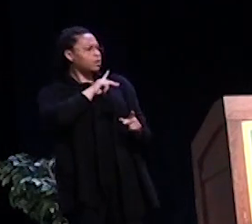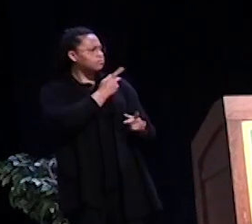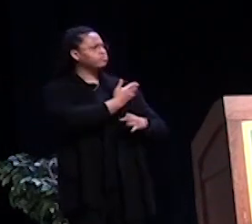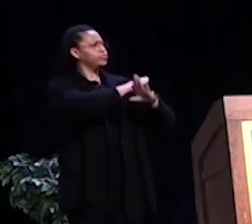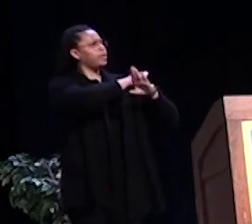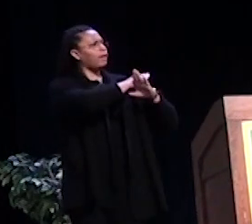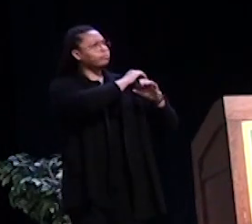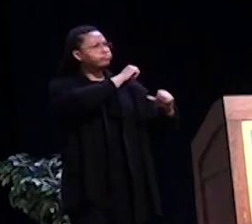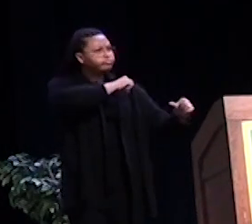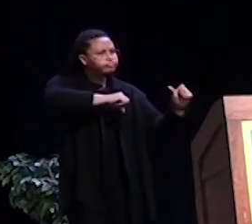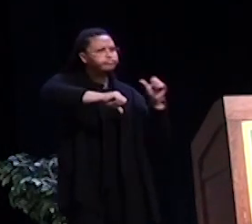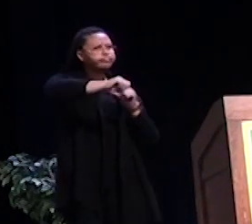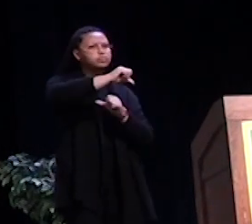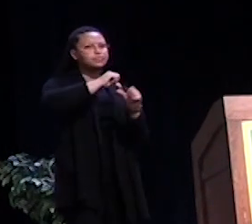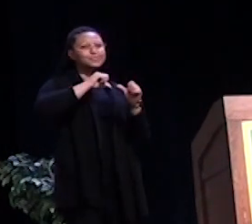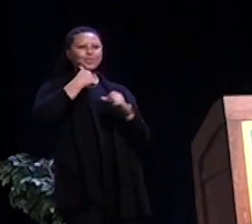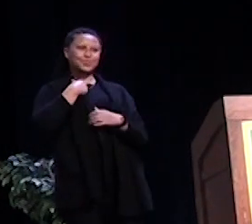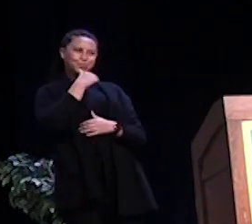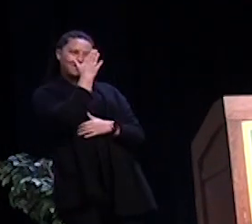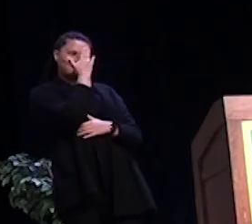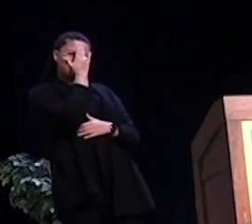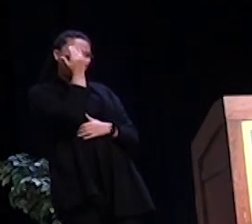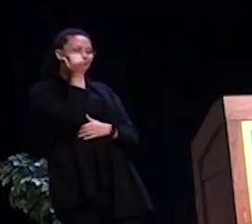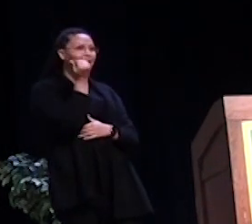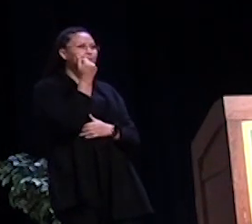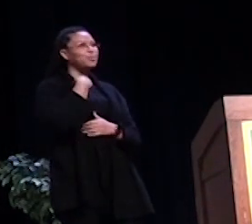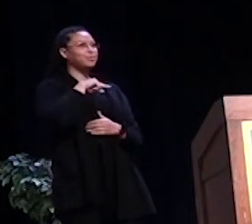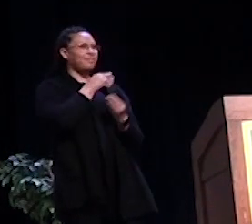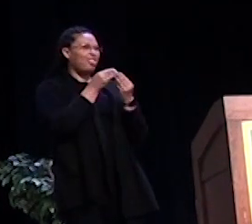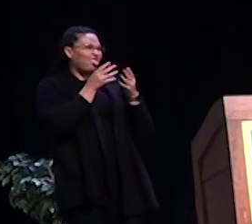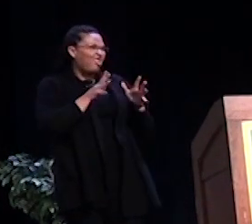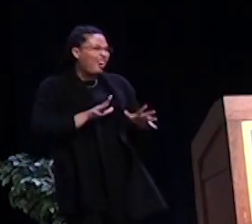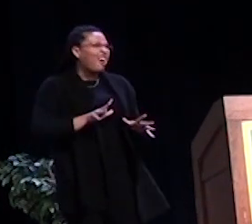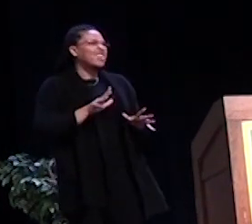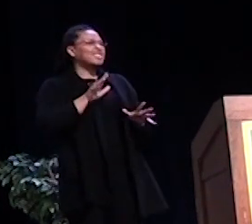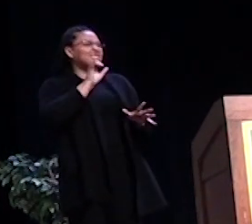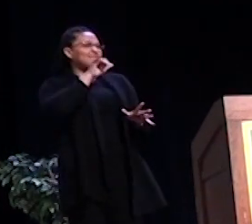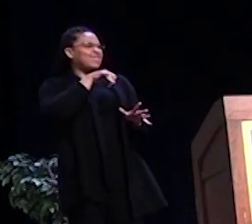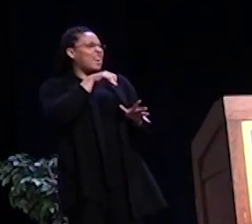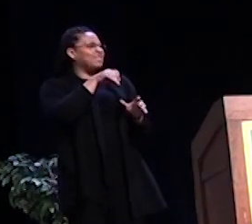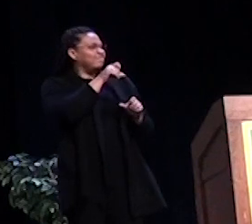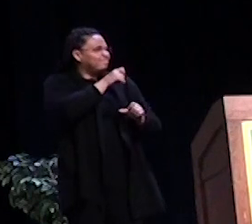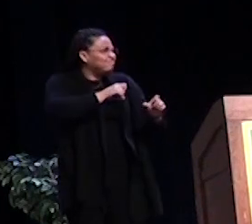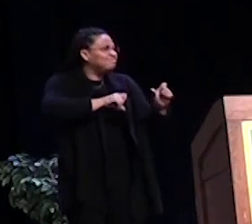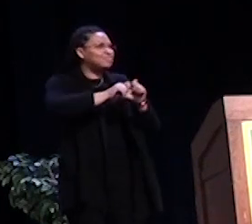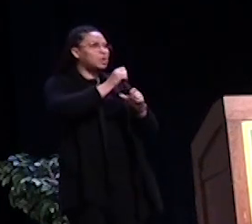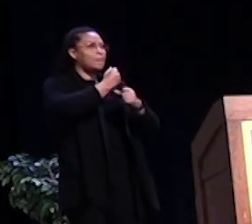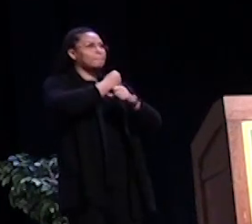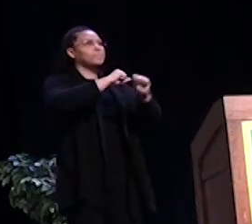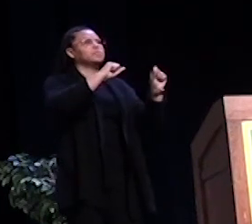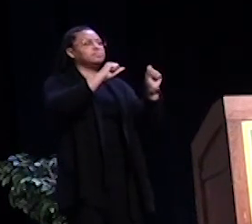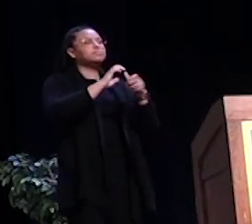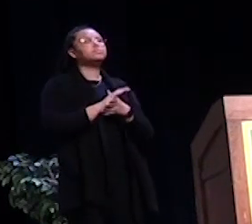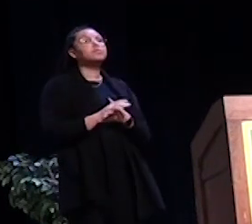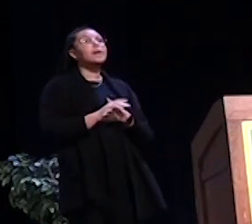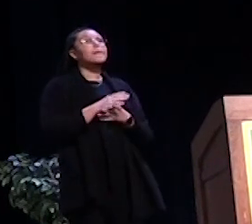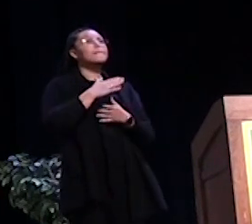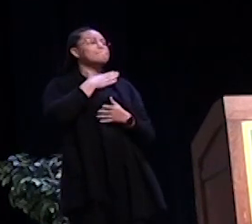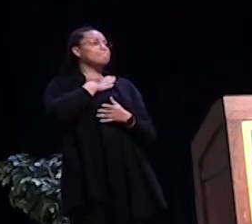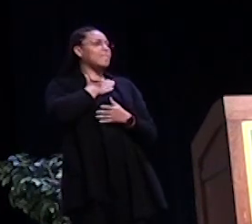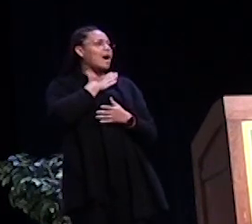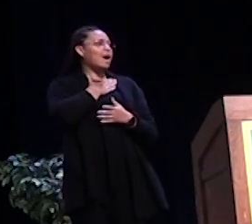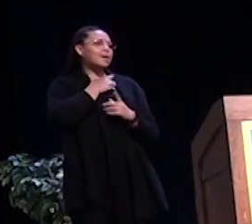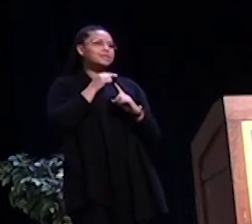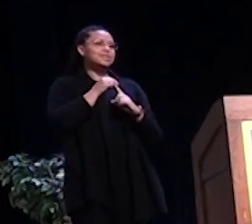that. We have forgotten to look out for each other. And I think as a social worker, that's my